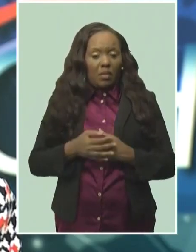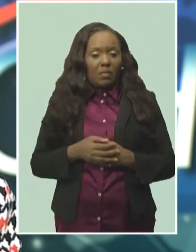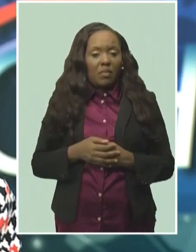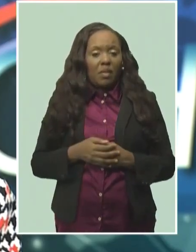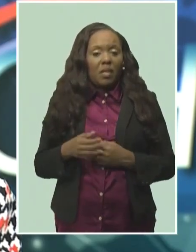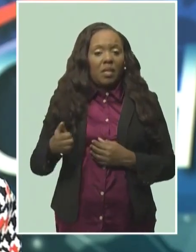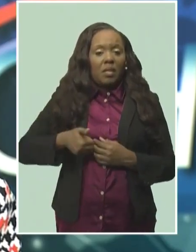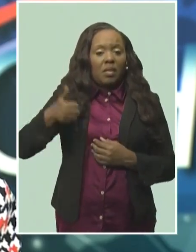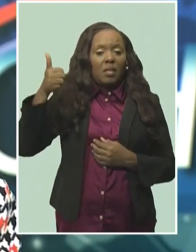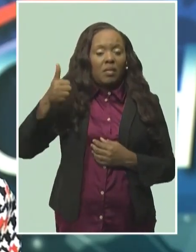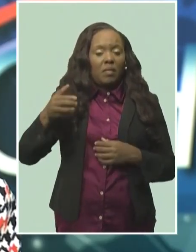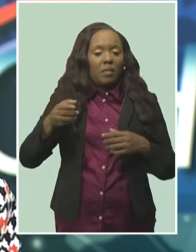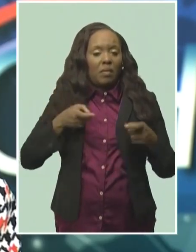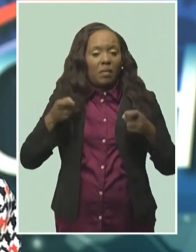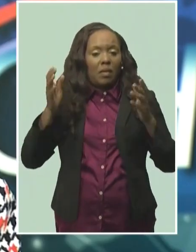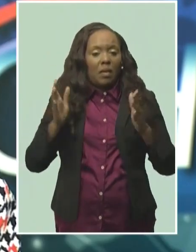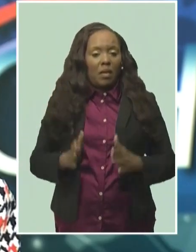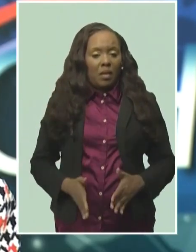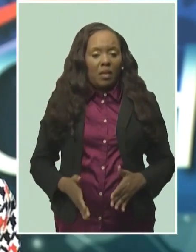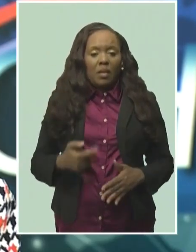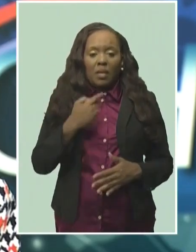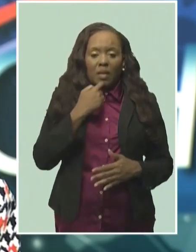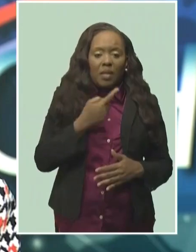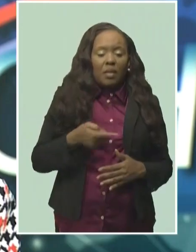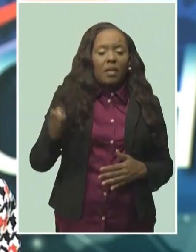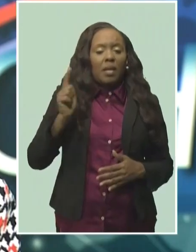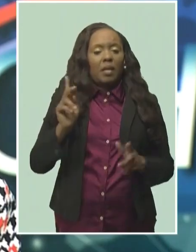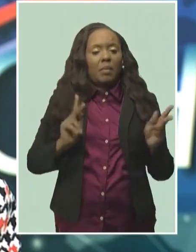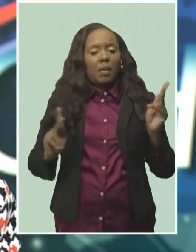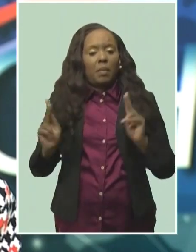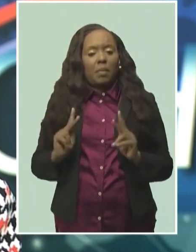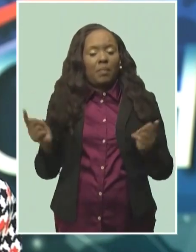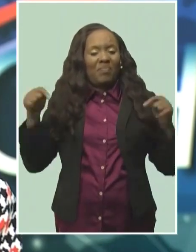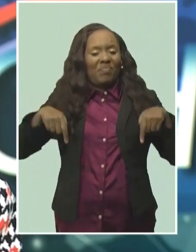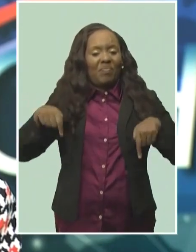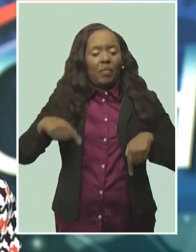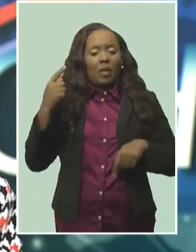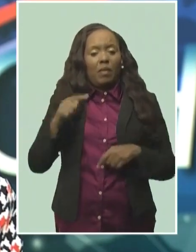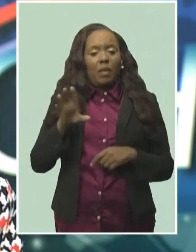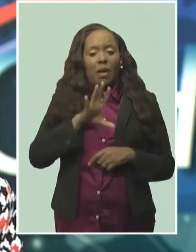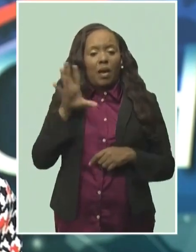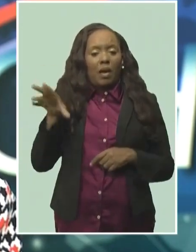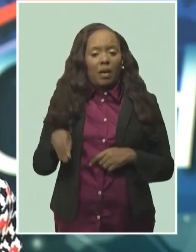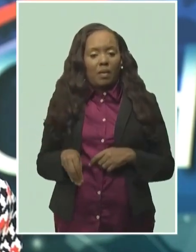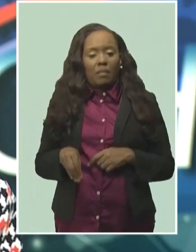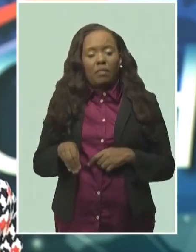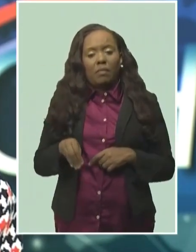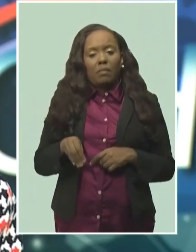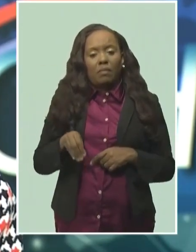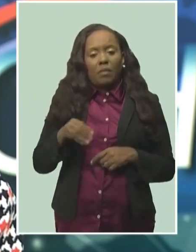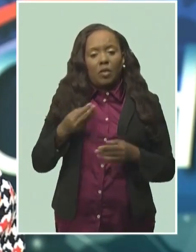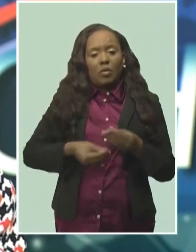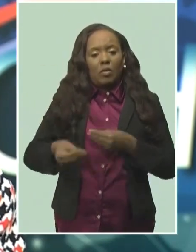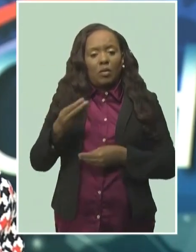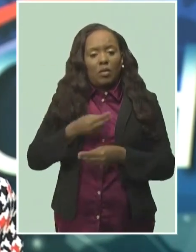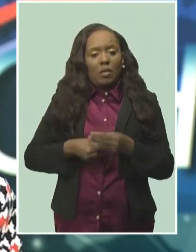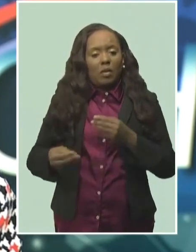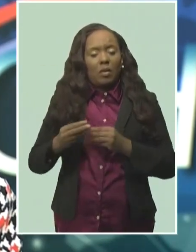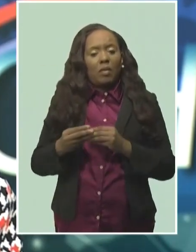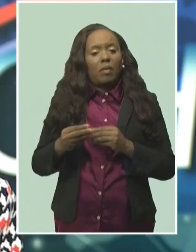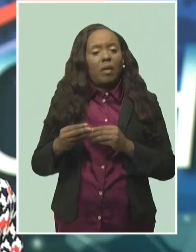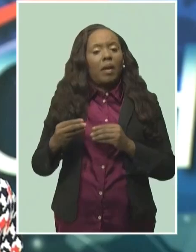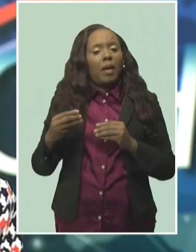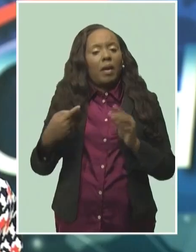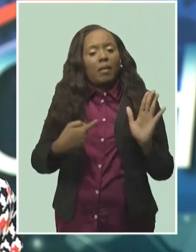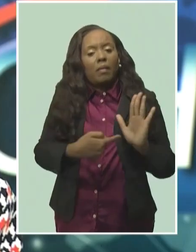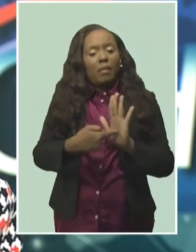Barbados, Kayan Greenidge, told those attending the ongoing Intra-African Trade Fair, where Barbados made a presentation, the island